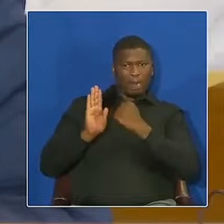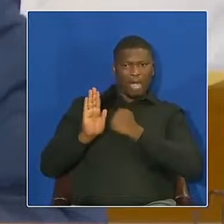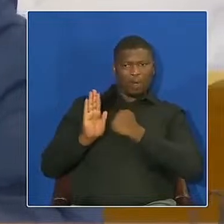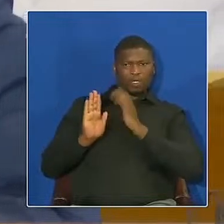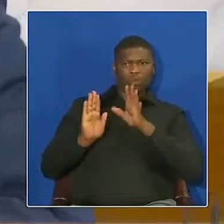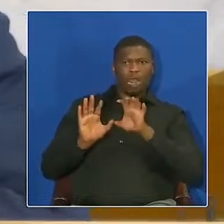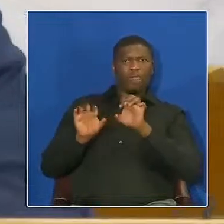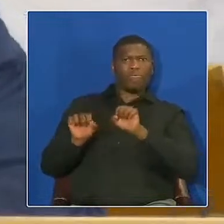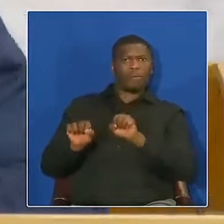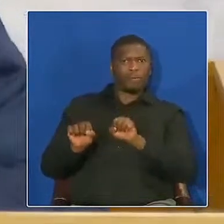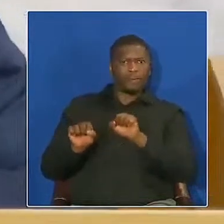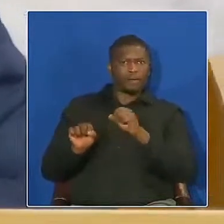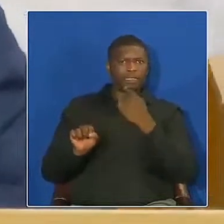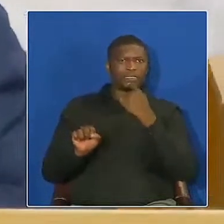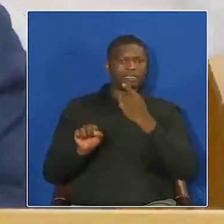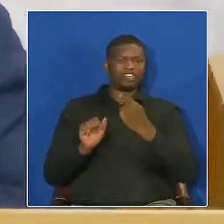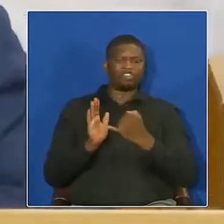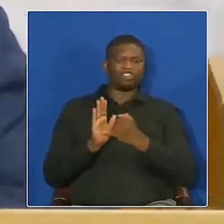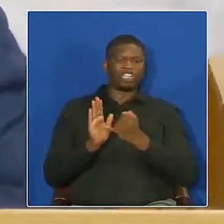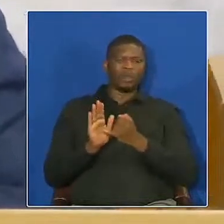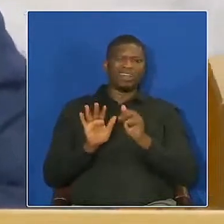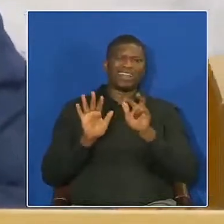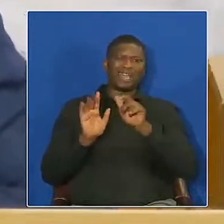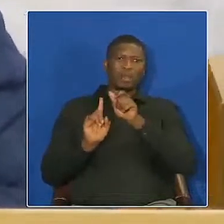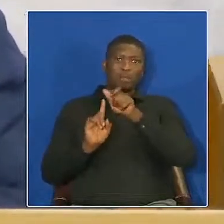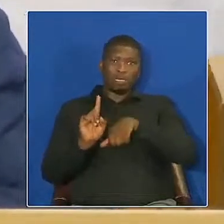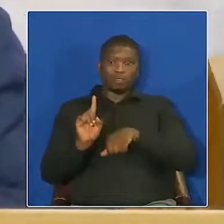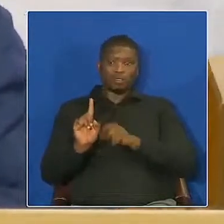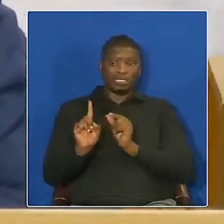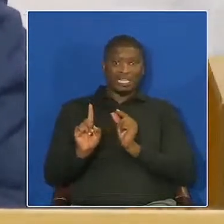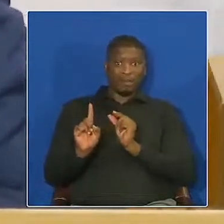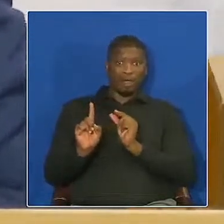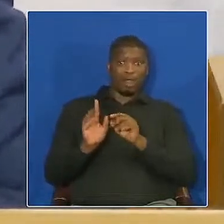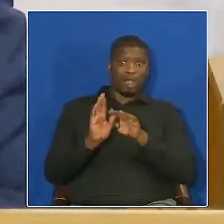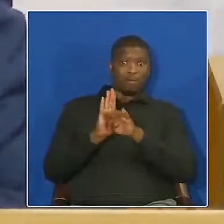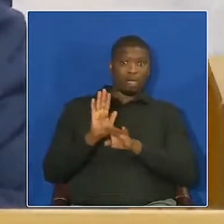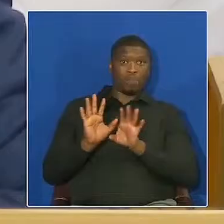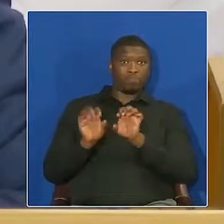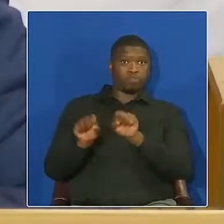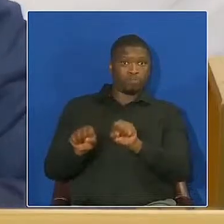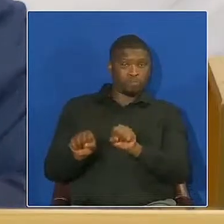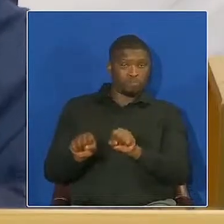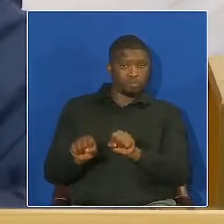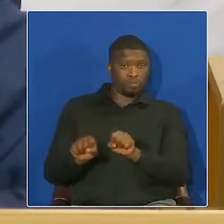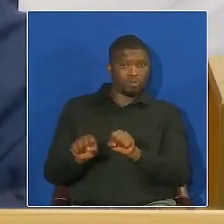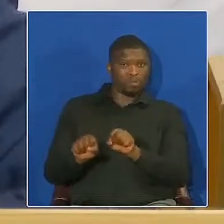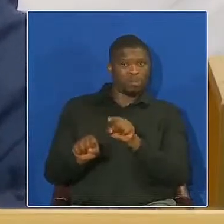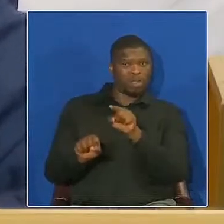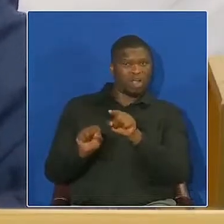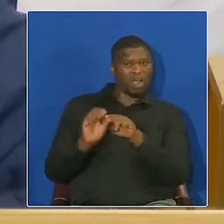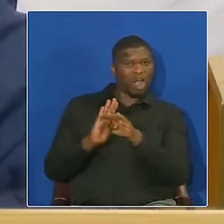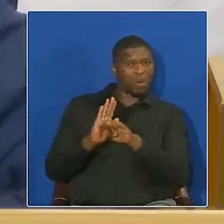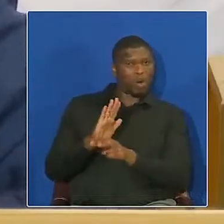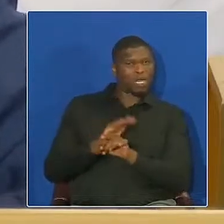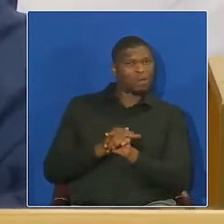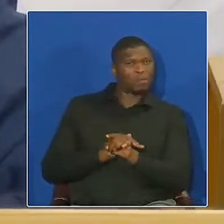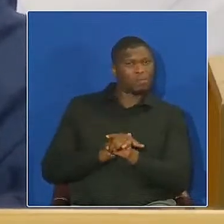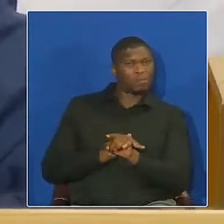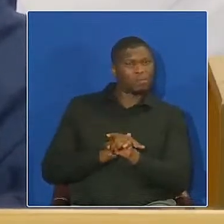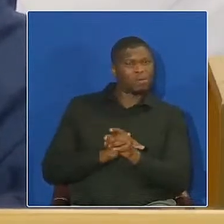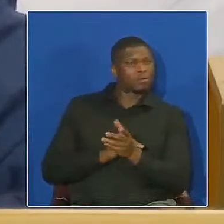says, January 8 guy who is about to take over our program. What program is